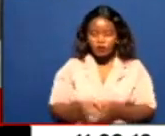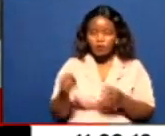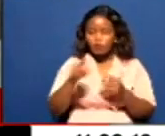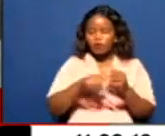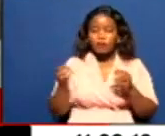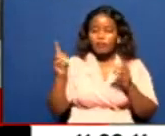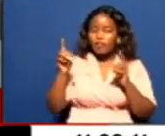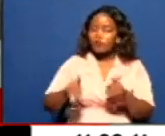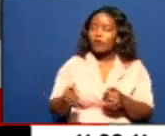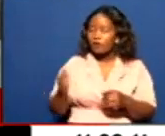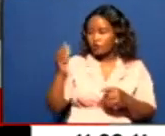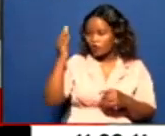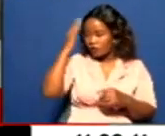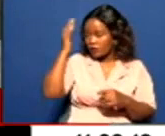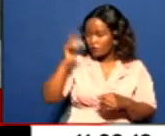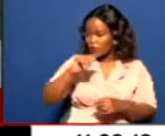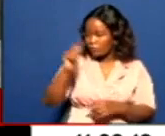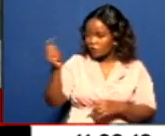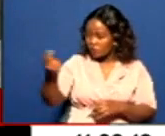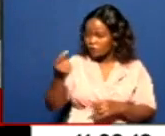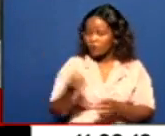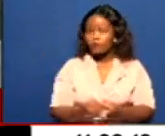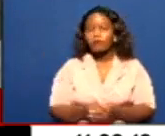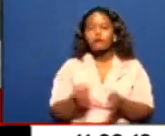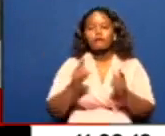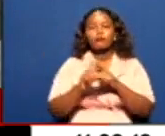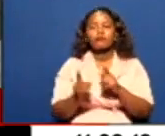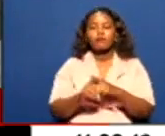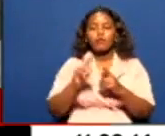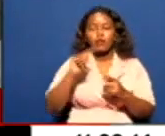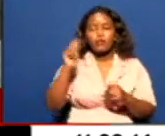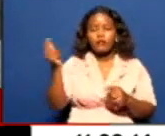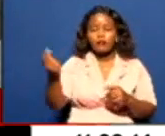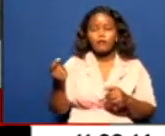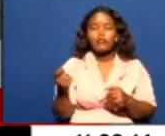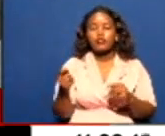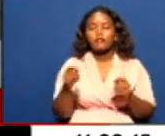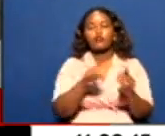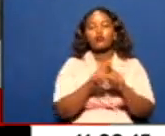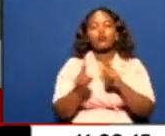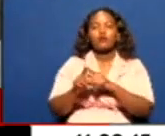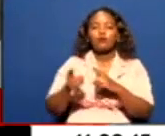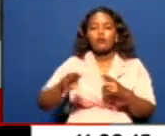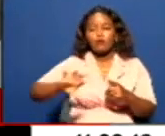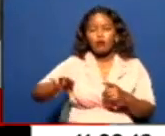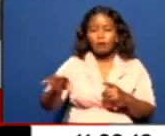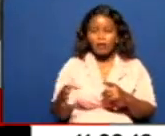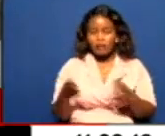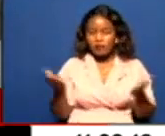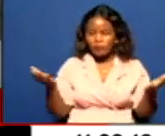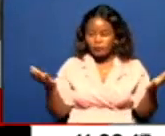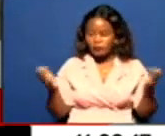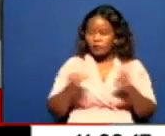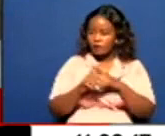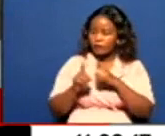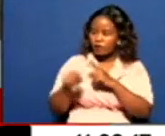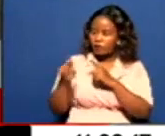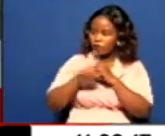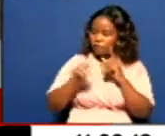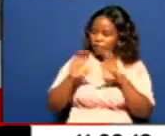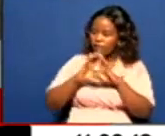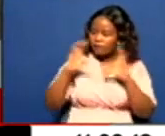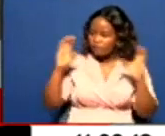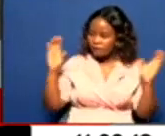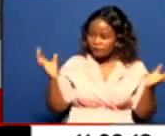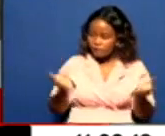war on terror, as Masisi says, is on. Kenya is leading. In fact, the county action plans are a global phenomenon. No other country in the